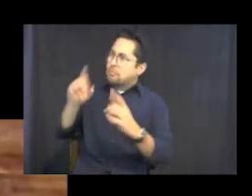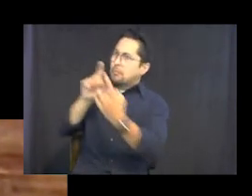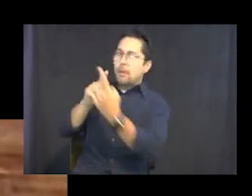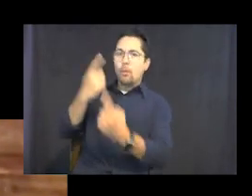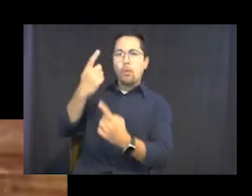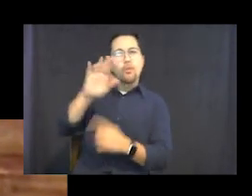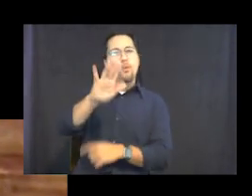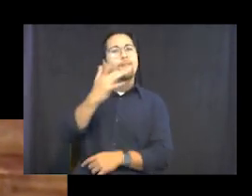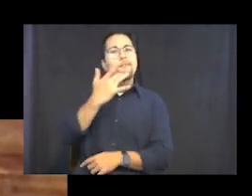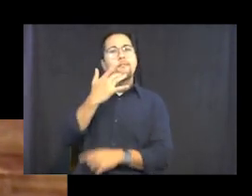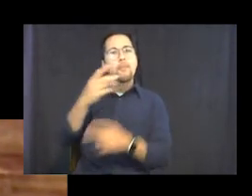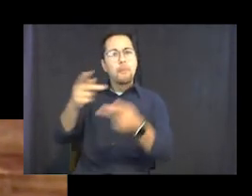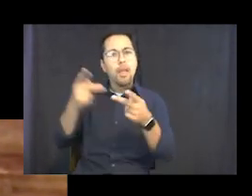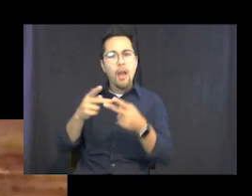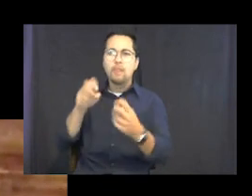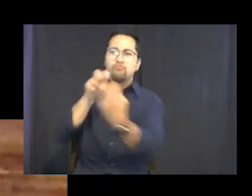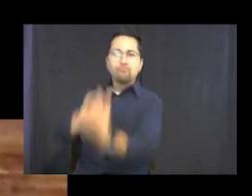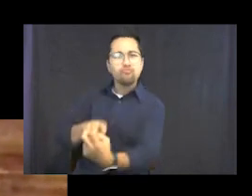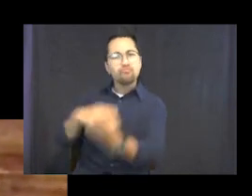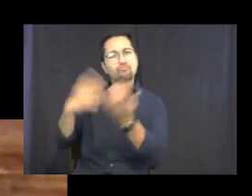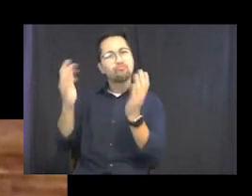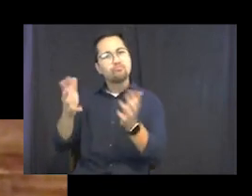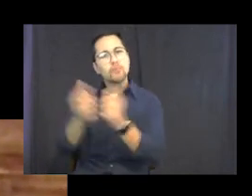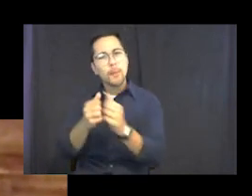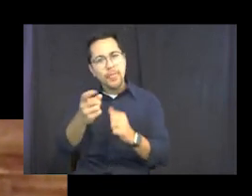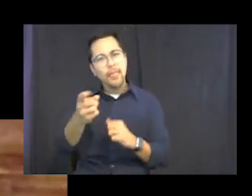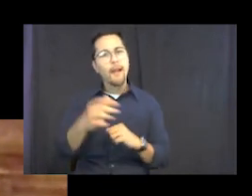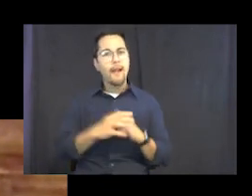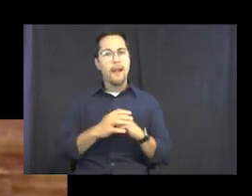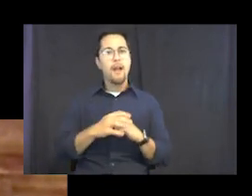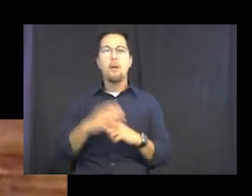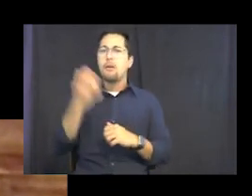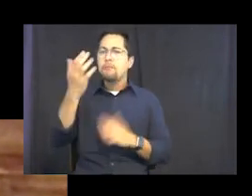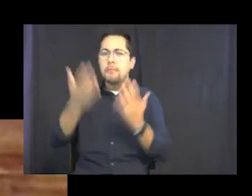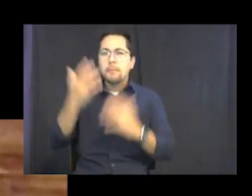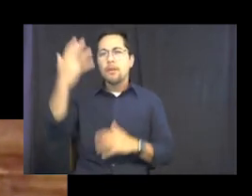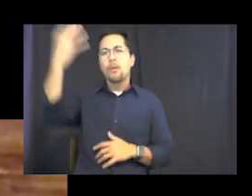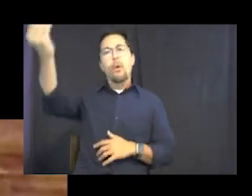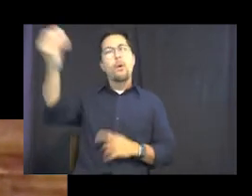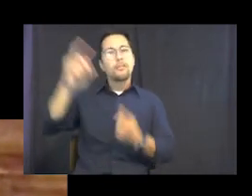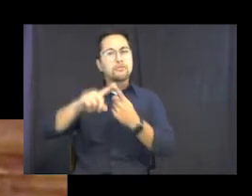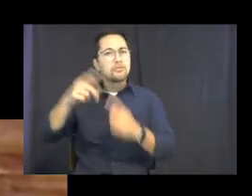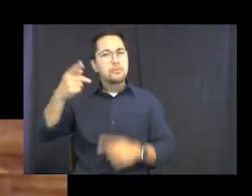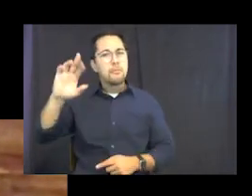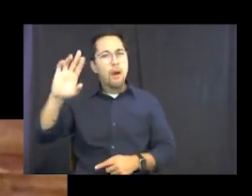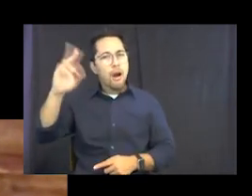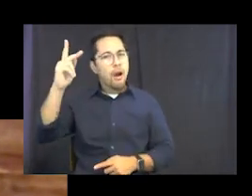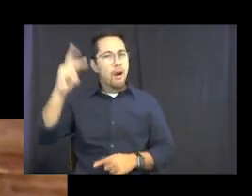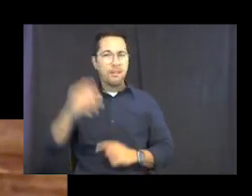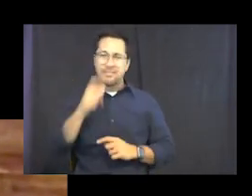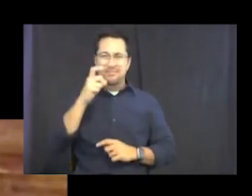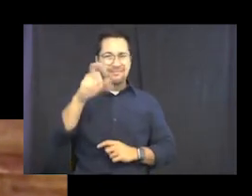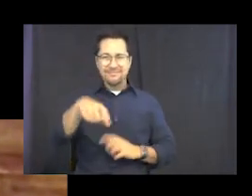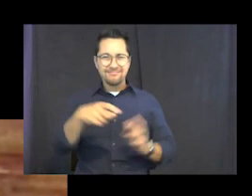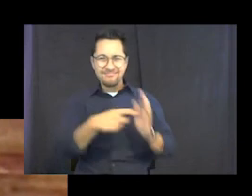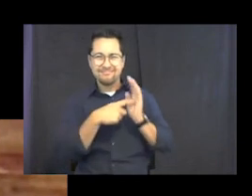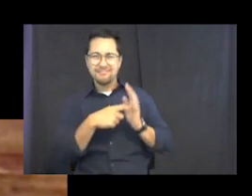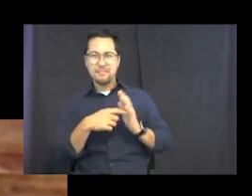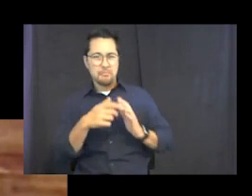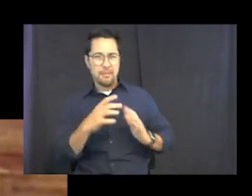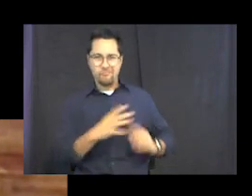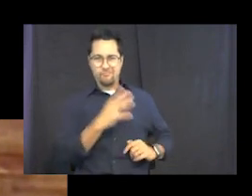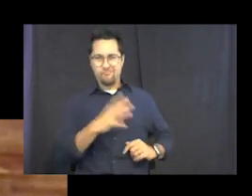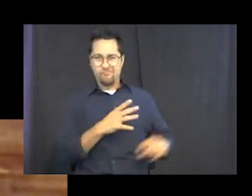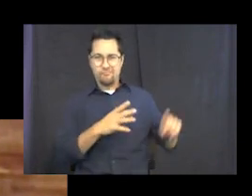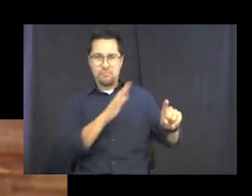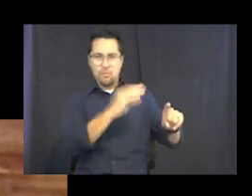their favorite spots and sitting down, talking to them and getting that information, or going to a park or things like that. It doesn't have to be in such a formal